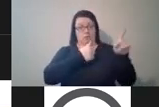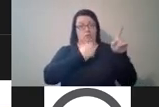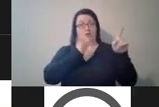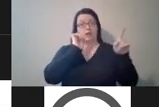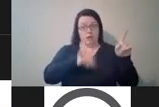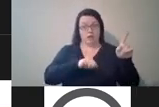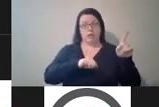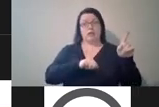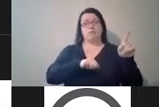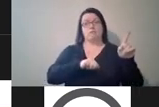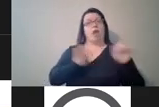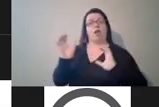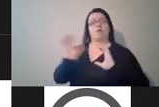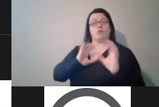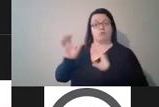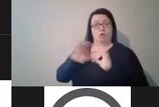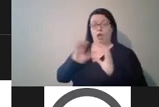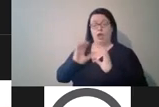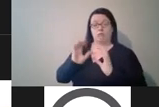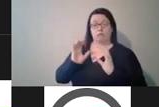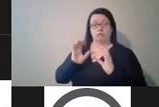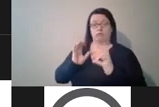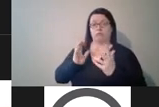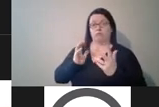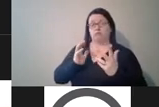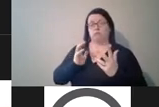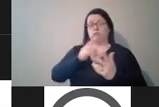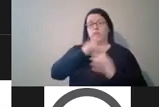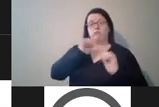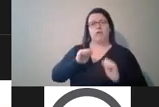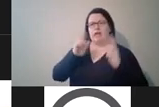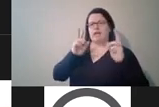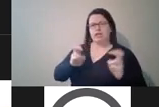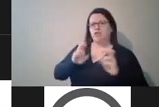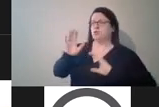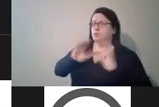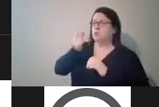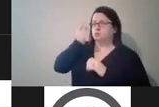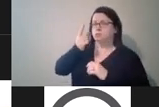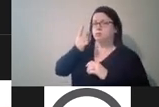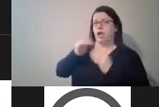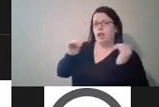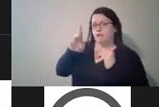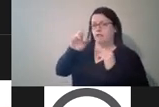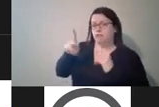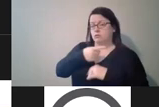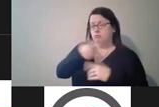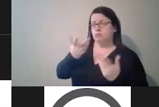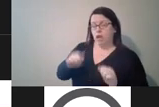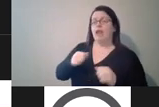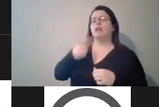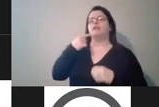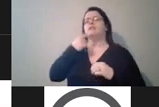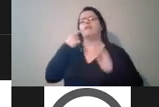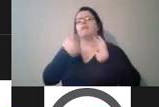preferred method, of course, and can they communicate that issue and level of risk? So let's say we have this very serious case